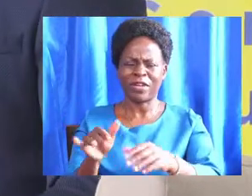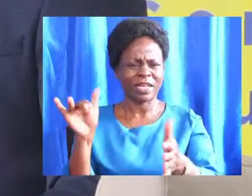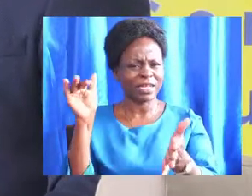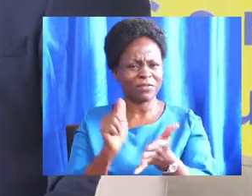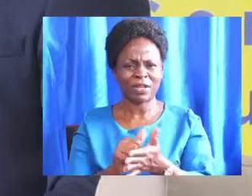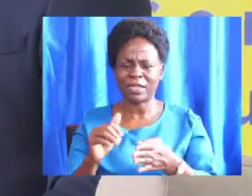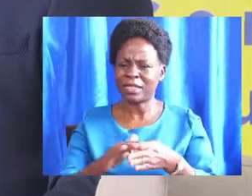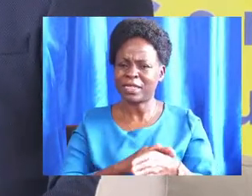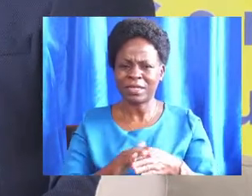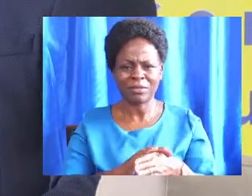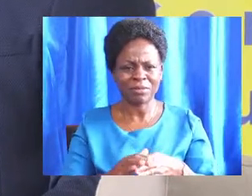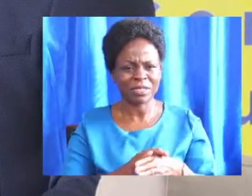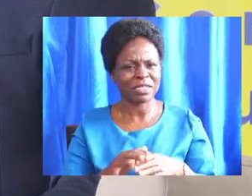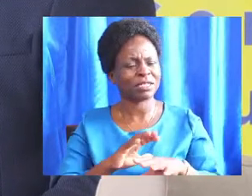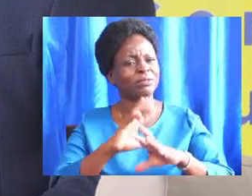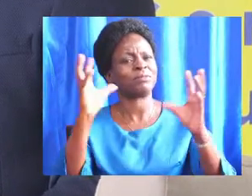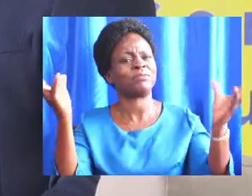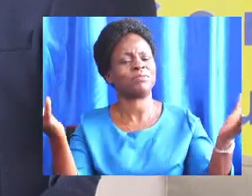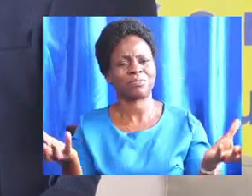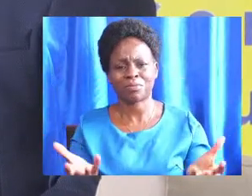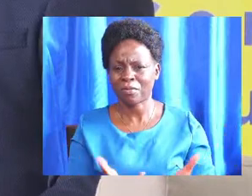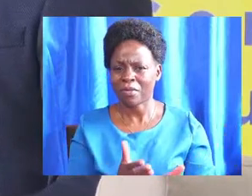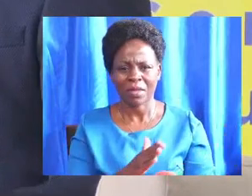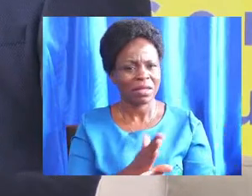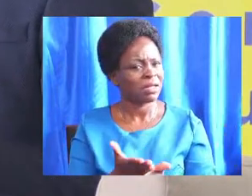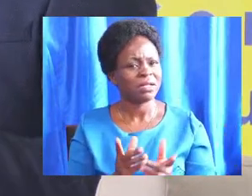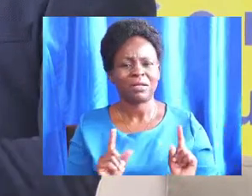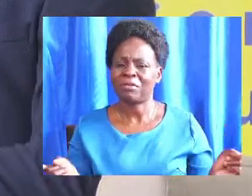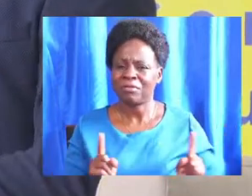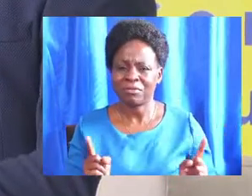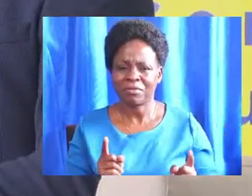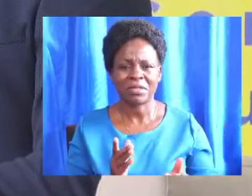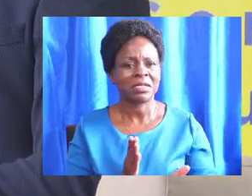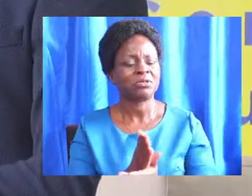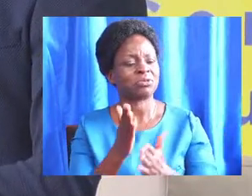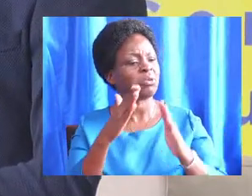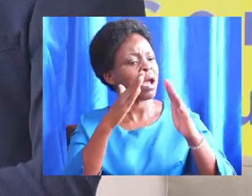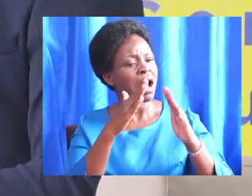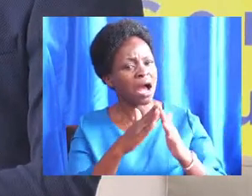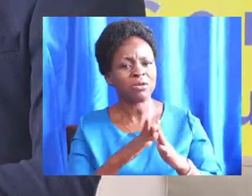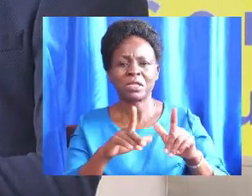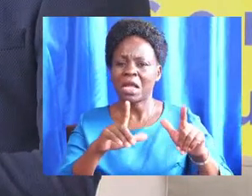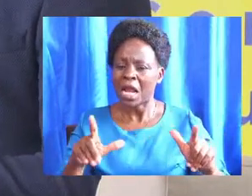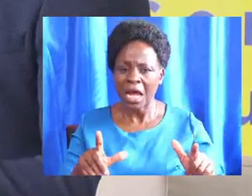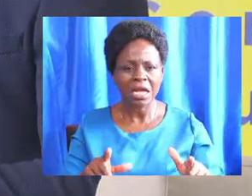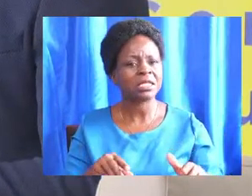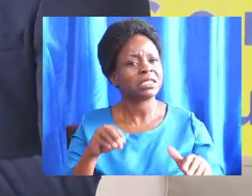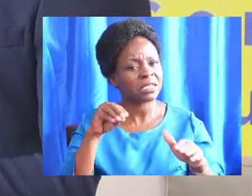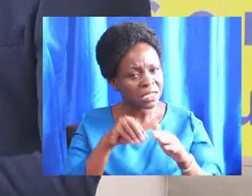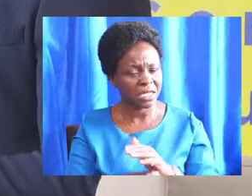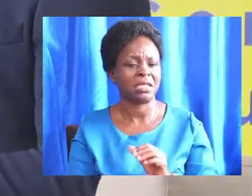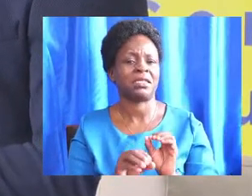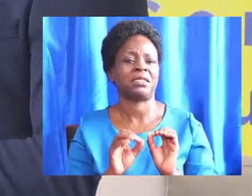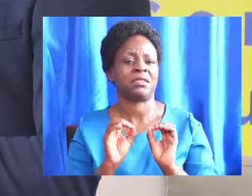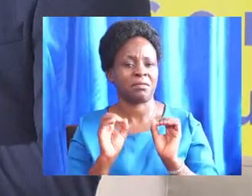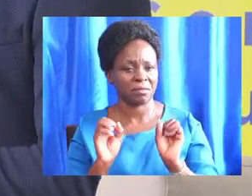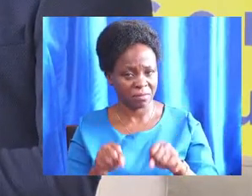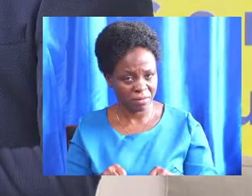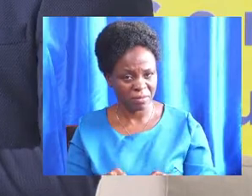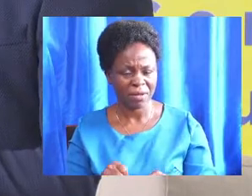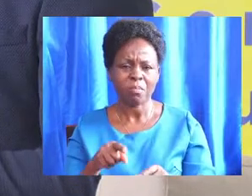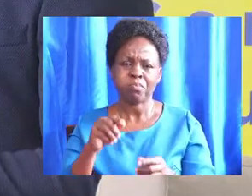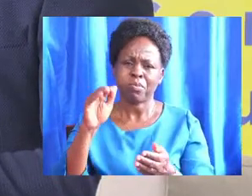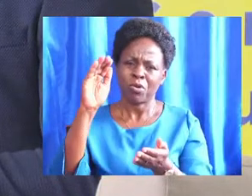affected business across the globe, there is no doubt, and real estate has not been an exception at all. There has been a